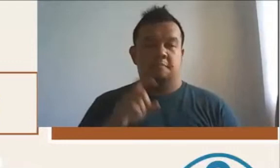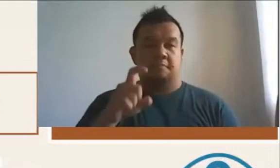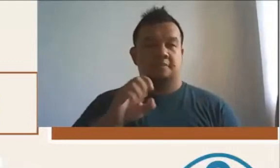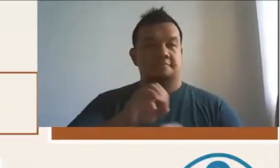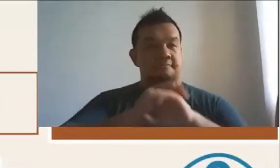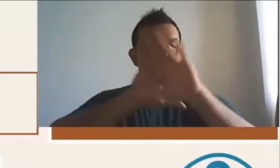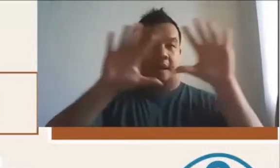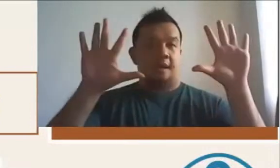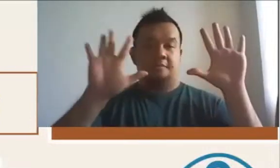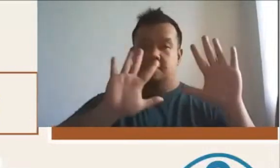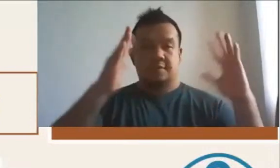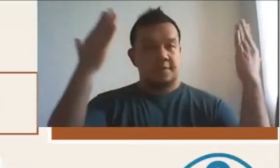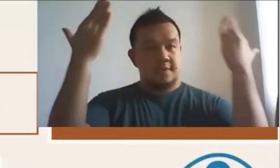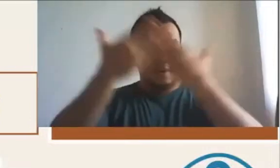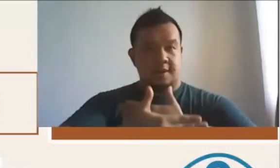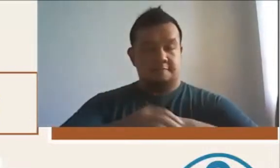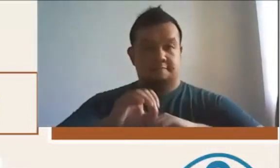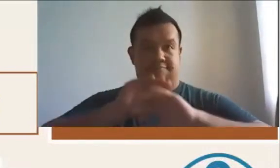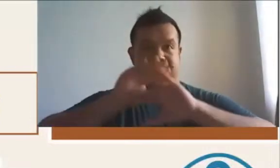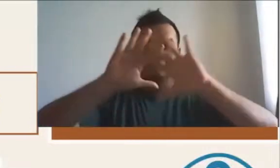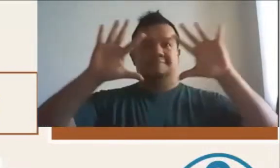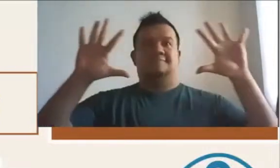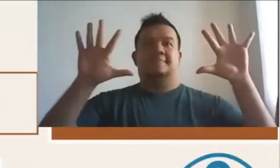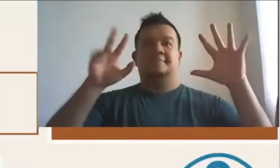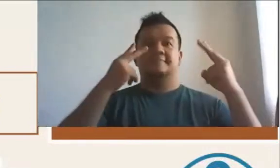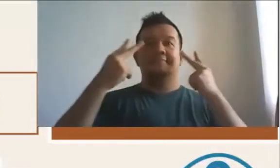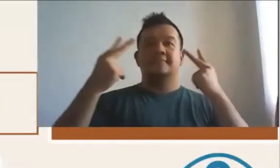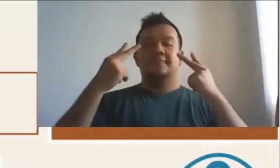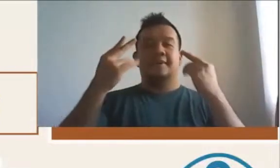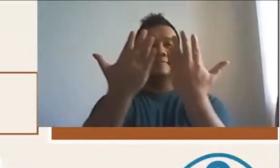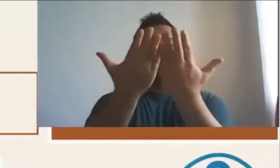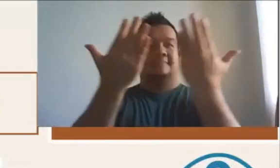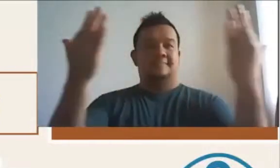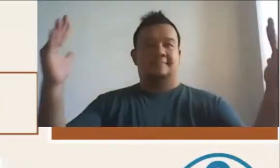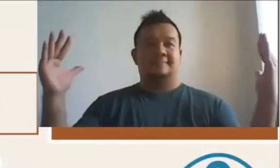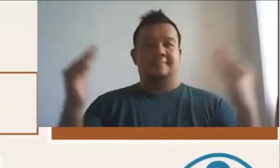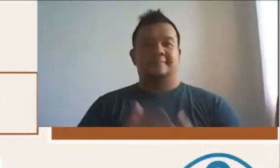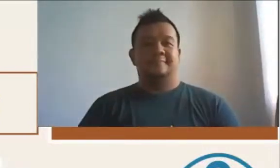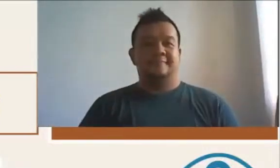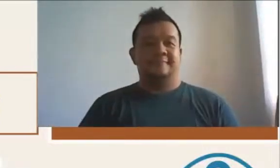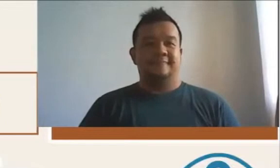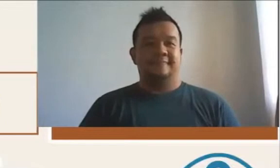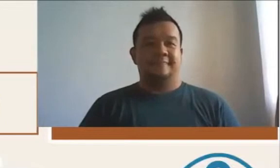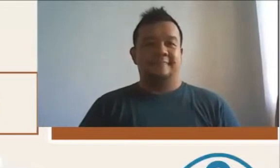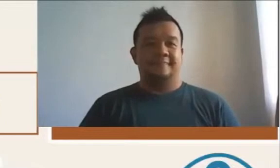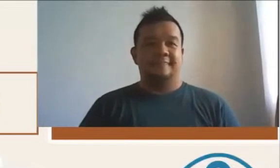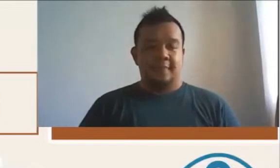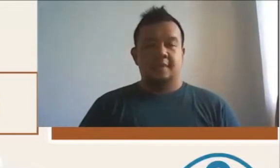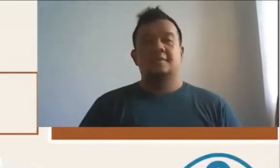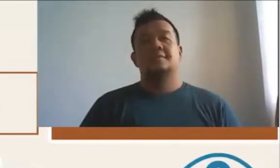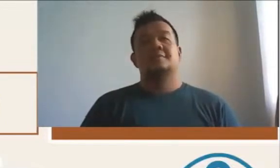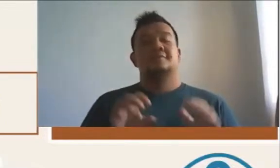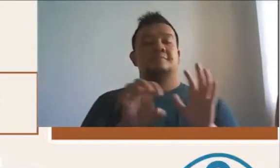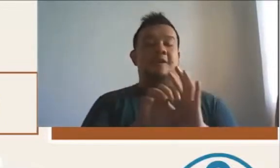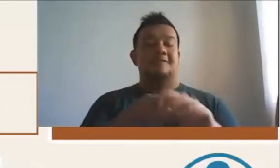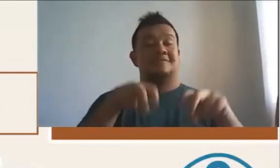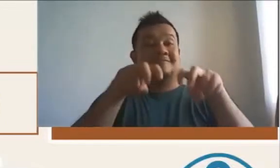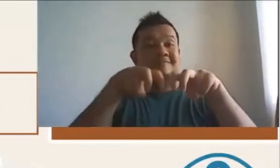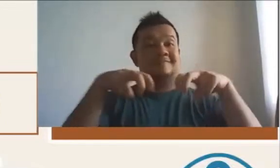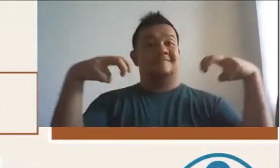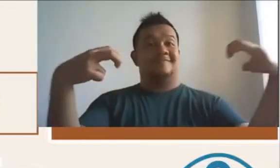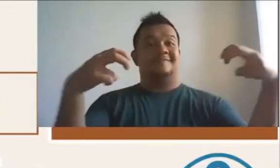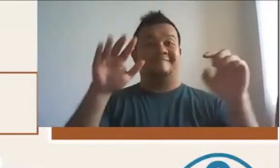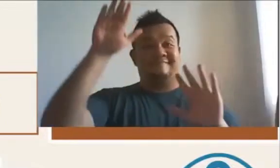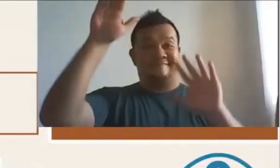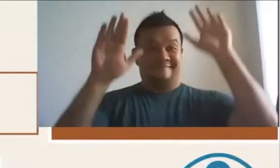dark, kunyari inside the room. So for example, in terms of seating arrangement, for hearing people, okay lang yung row arrangement kasi